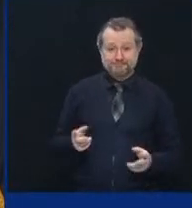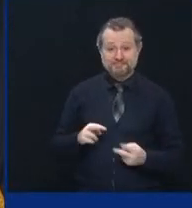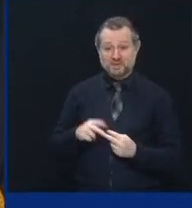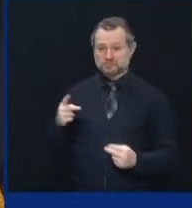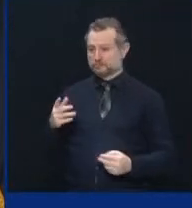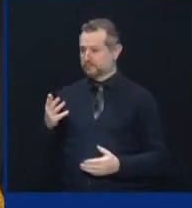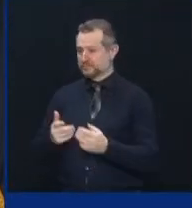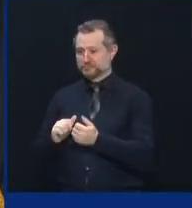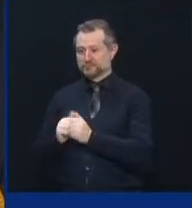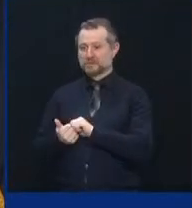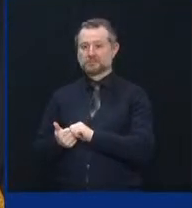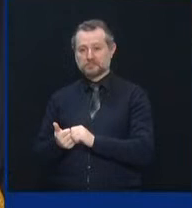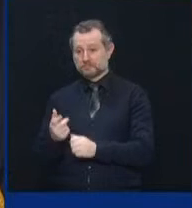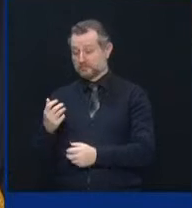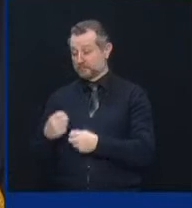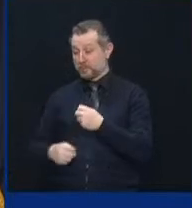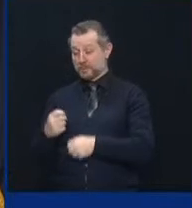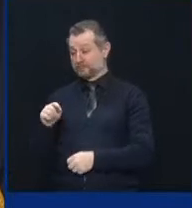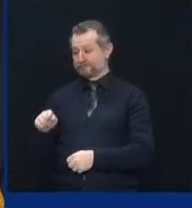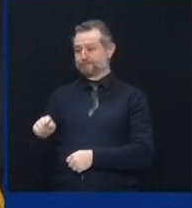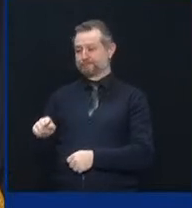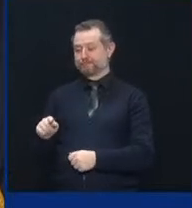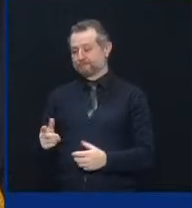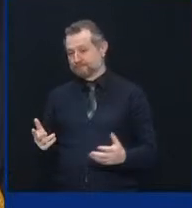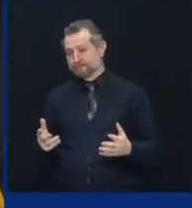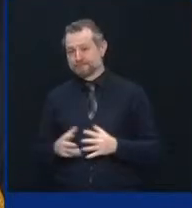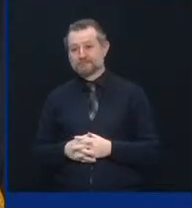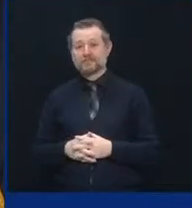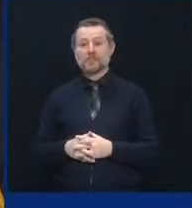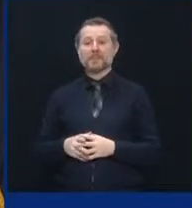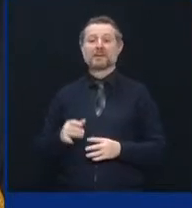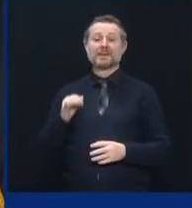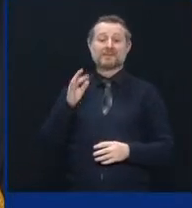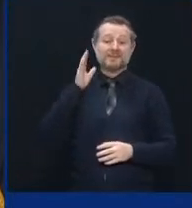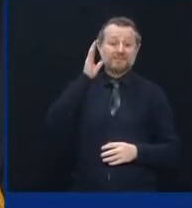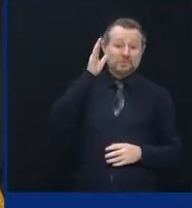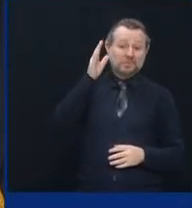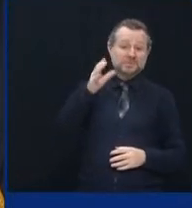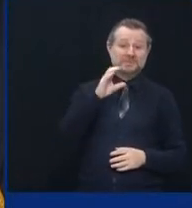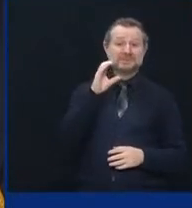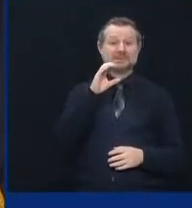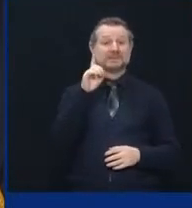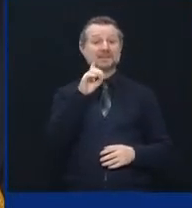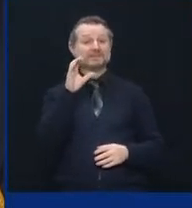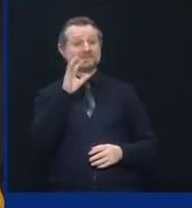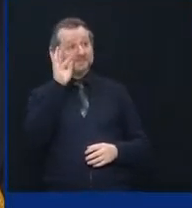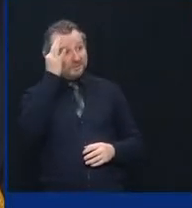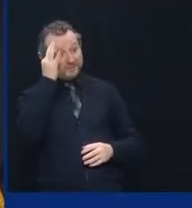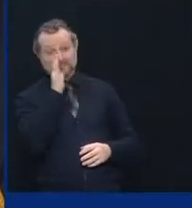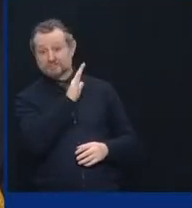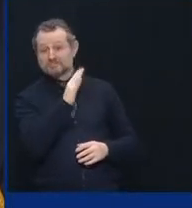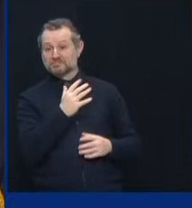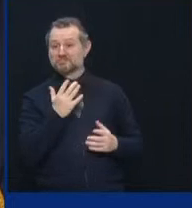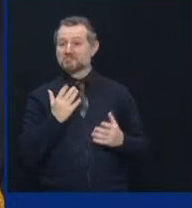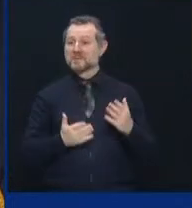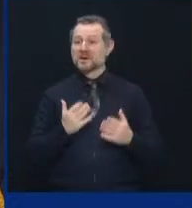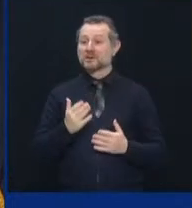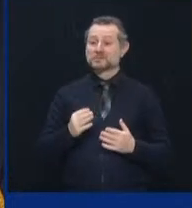problem. If you listen to the CDC, it may be a problem in March.